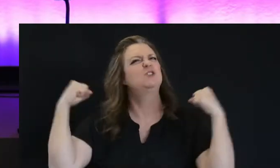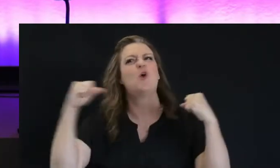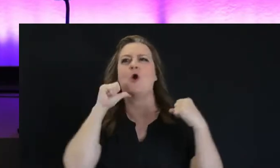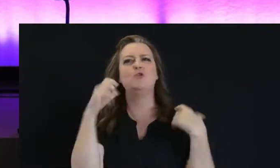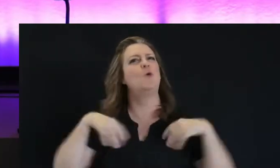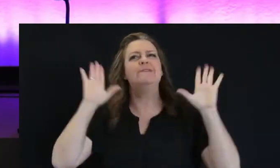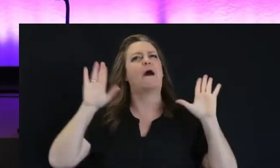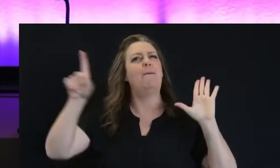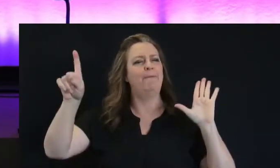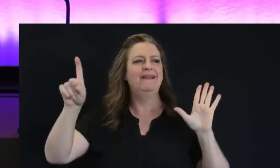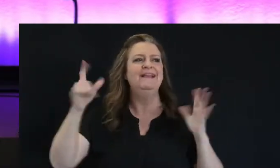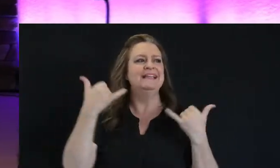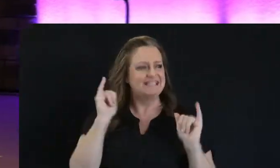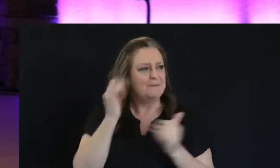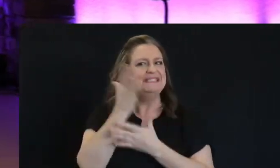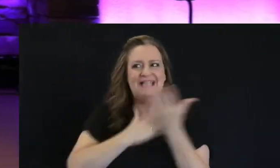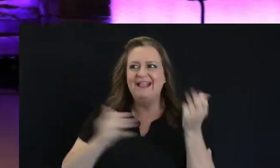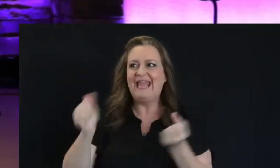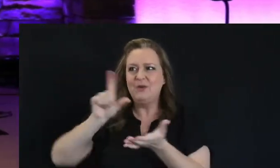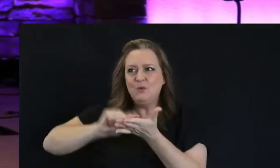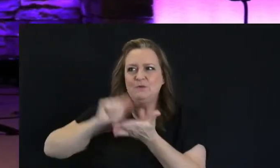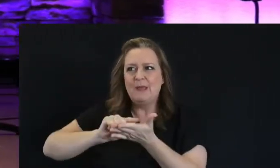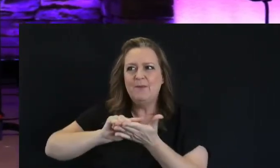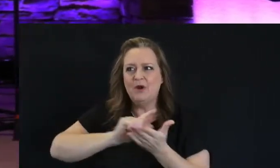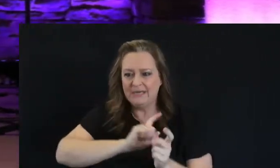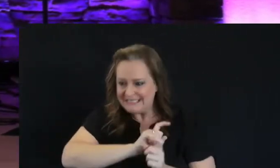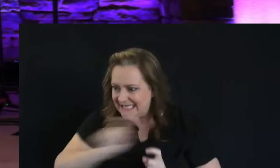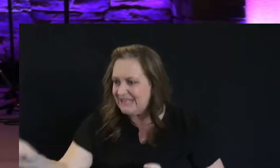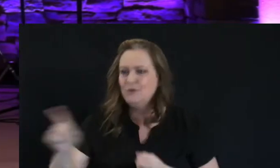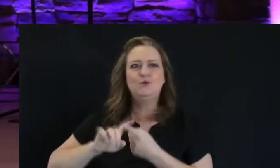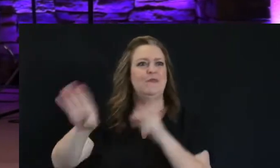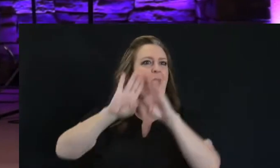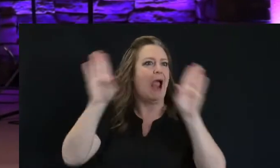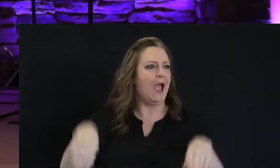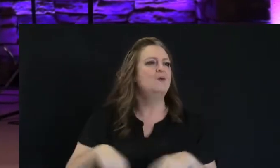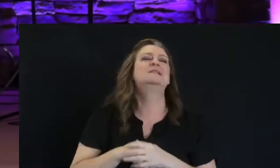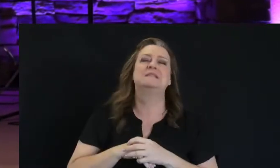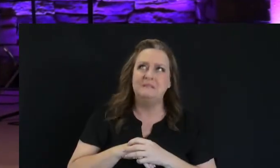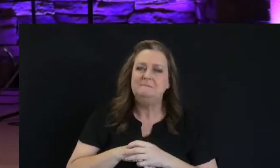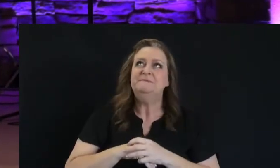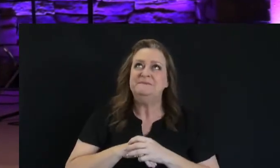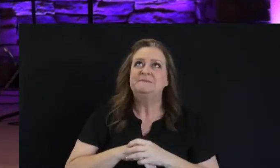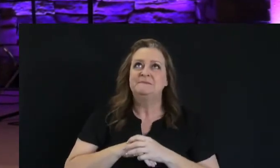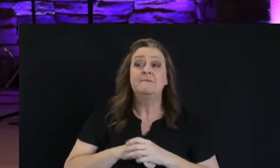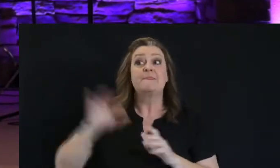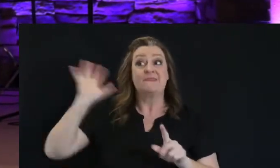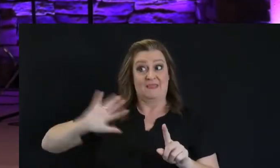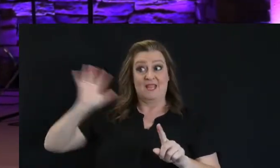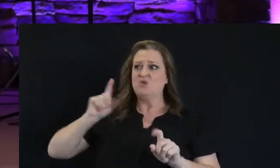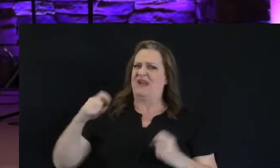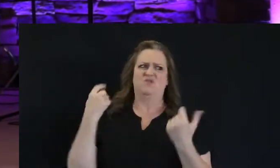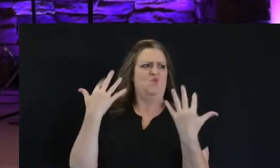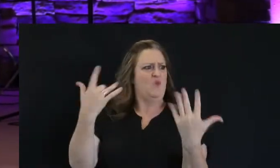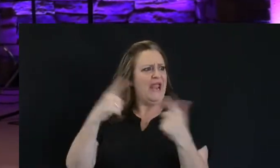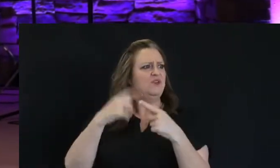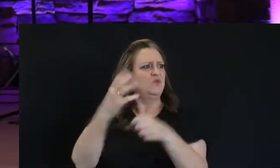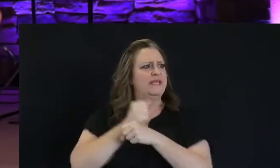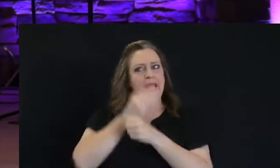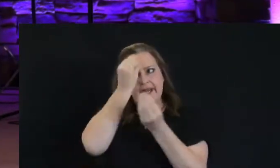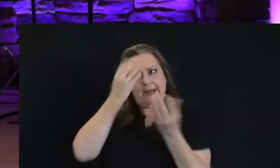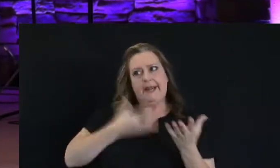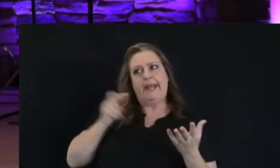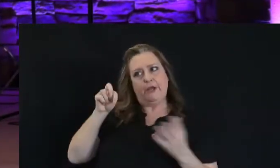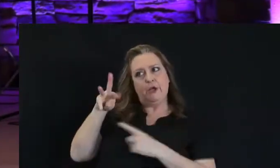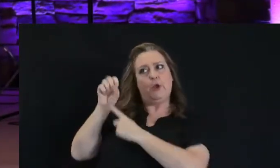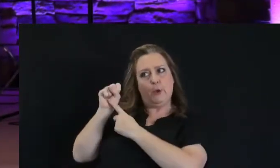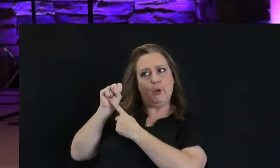up. Yeah, don't give up. There's nothing like that newspaper. Yeah, in the old days, you had to wait to get the news. When I